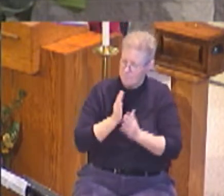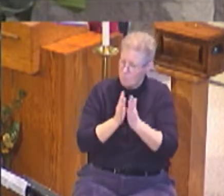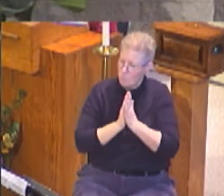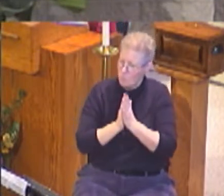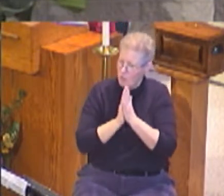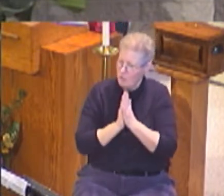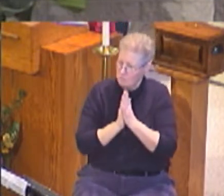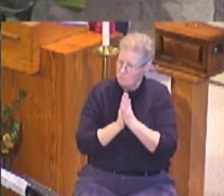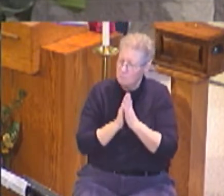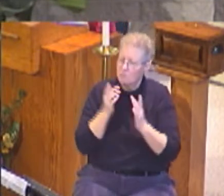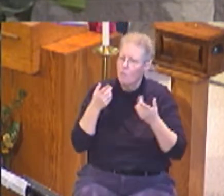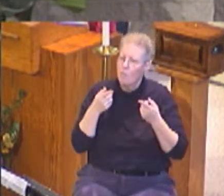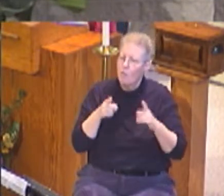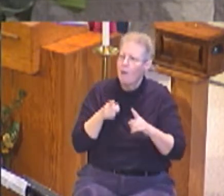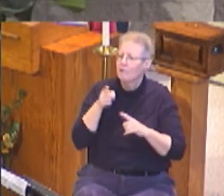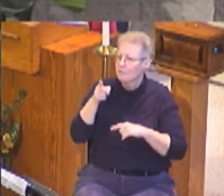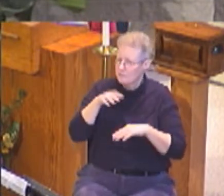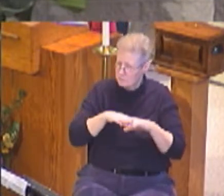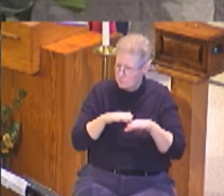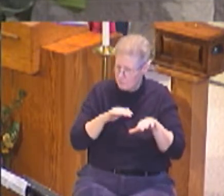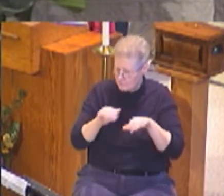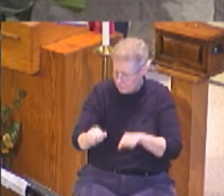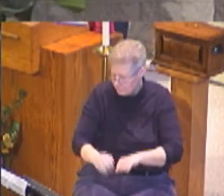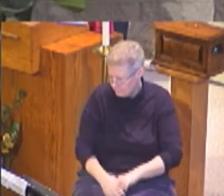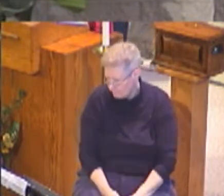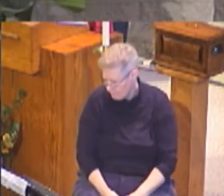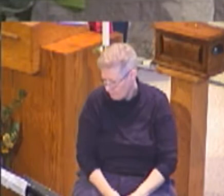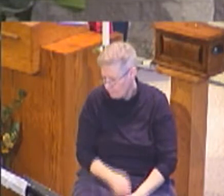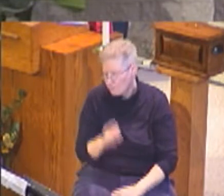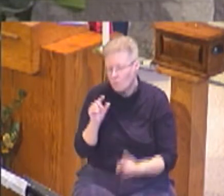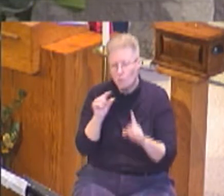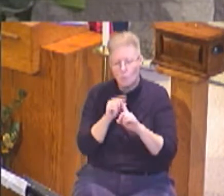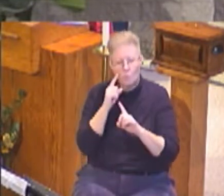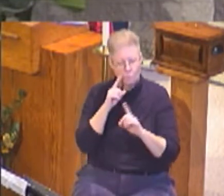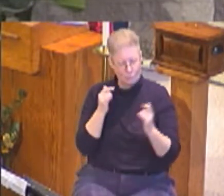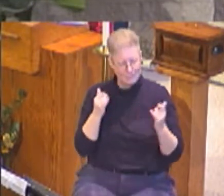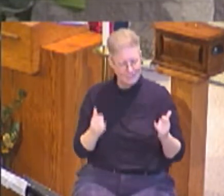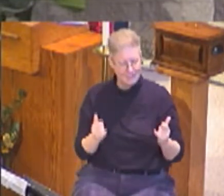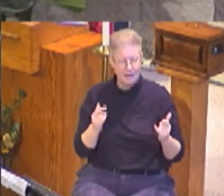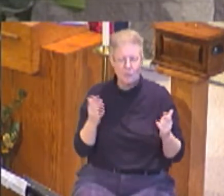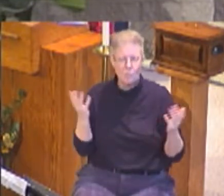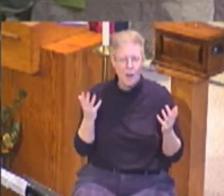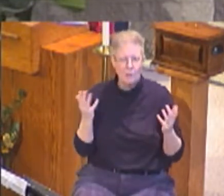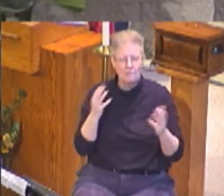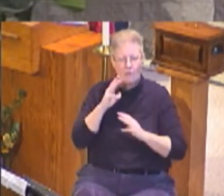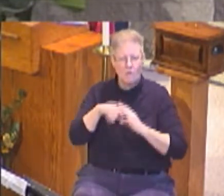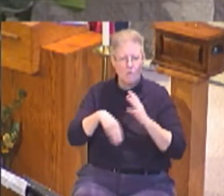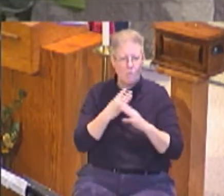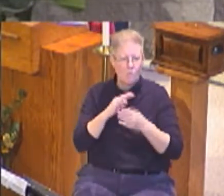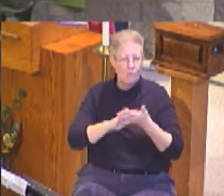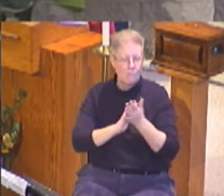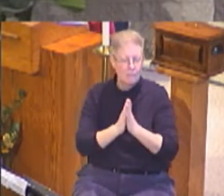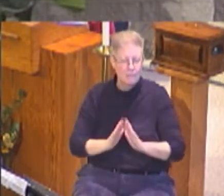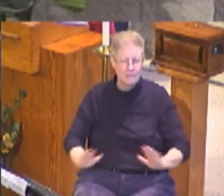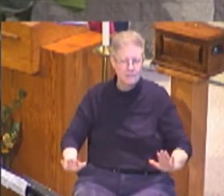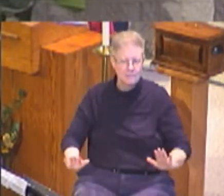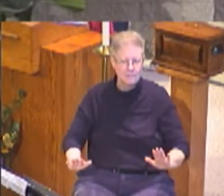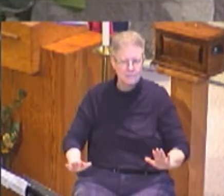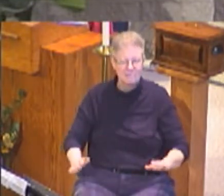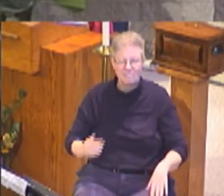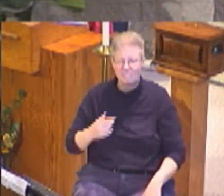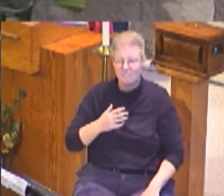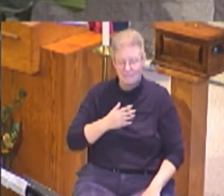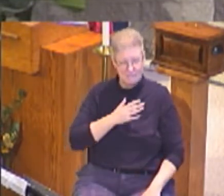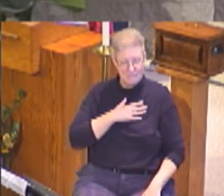The word for today is world peace. I hold a vision of peace for the entire